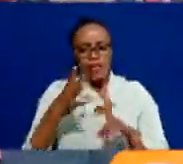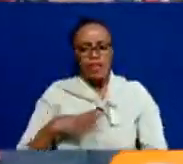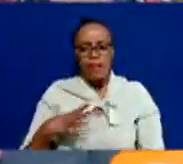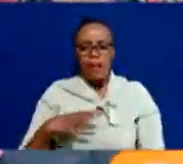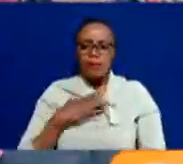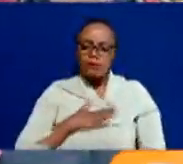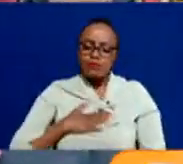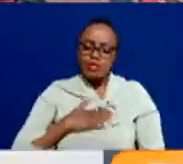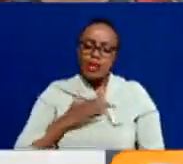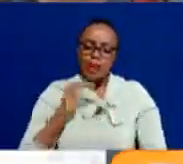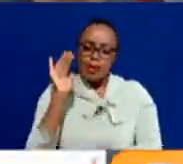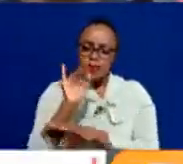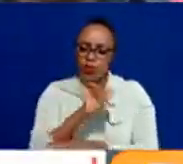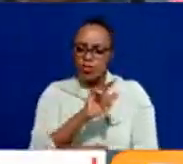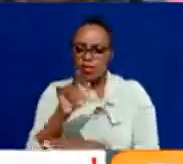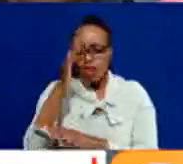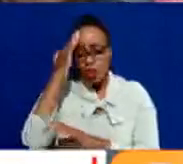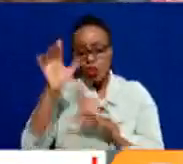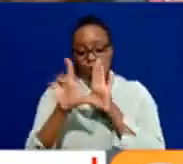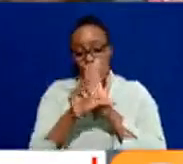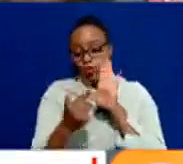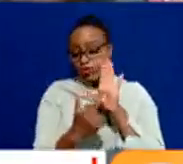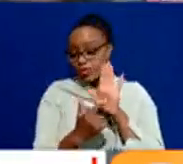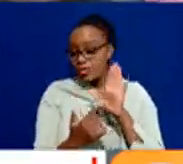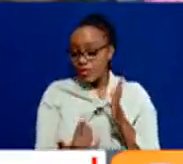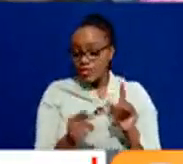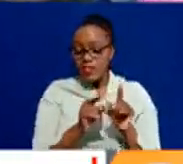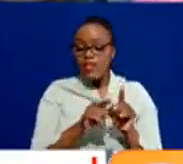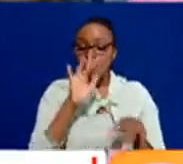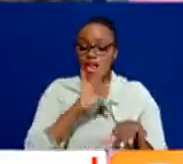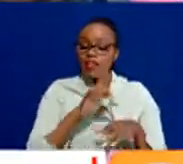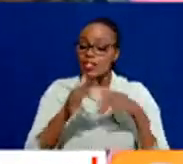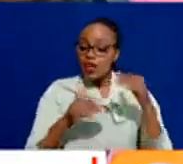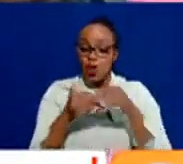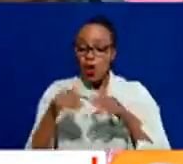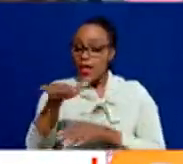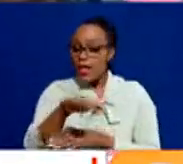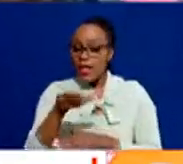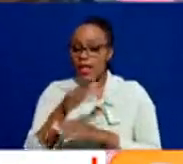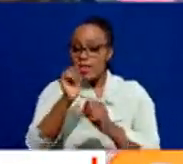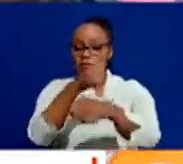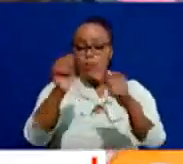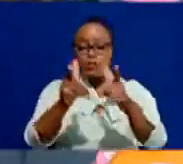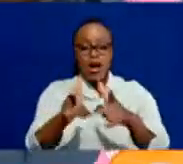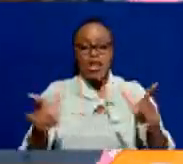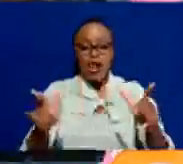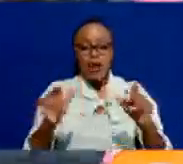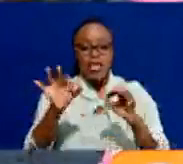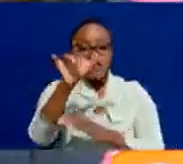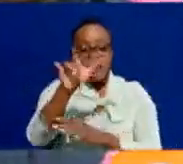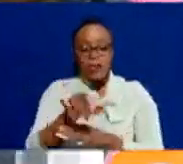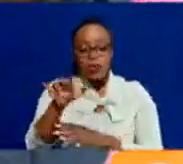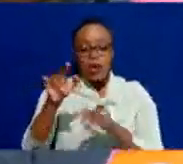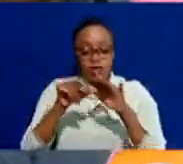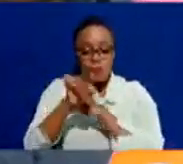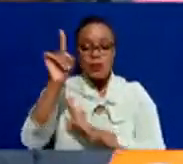wasi tu tafadhali. Mjue sheria pia ni msumeno. Inakata mbele na nyuma inakata. Hatuwezi kukubali kama kuna mtu ameingia